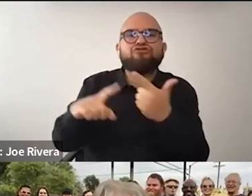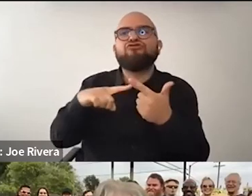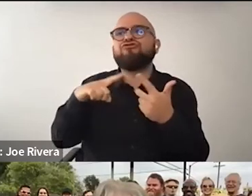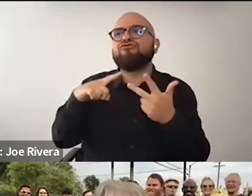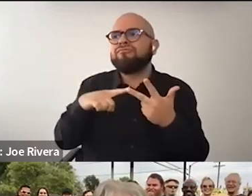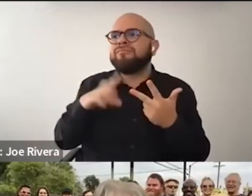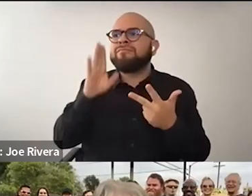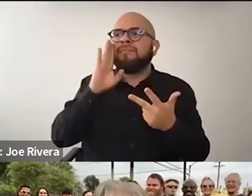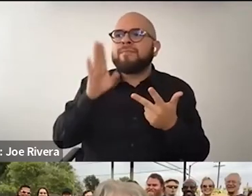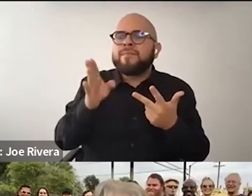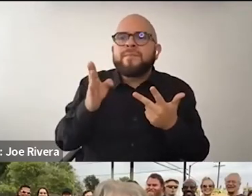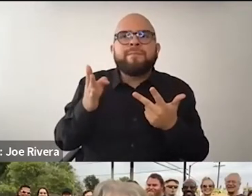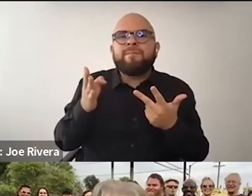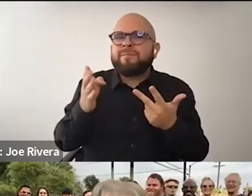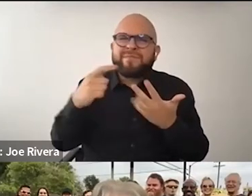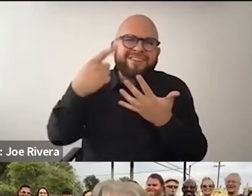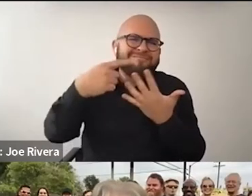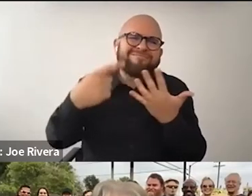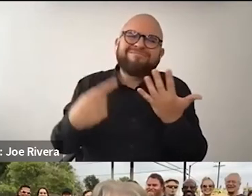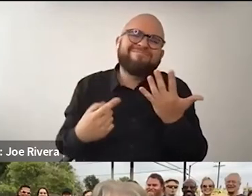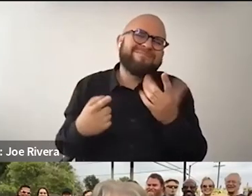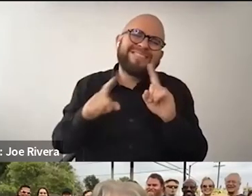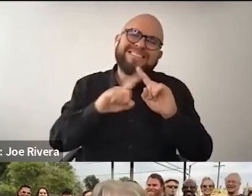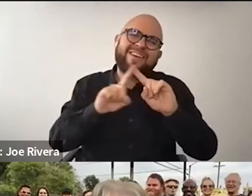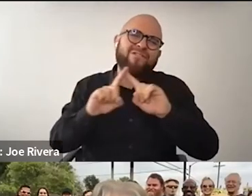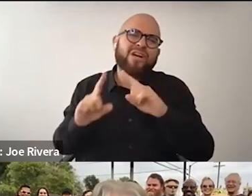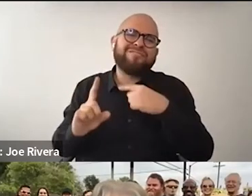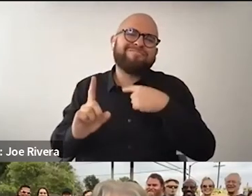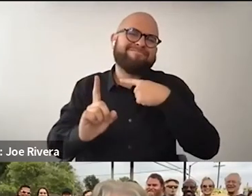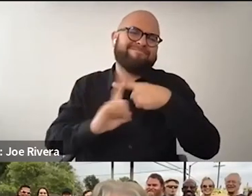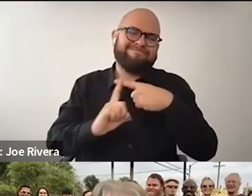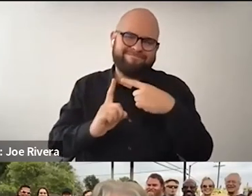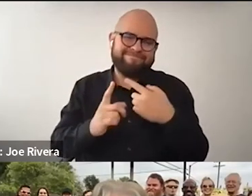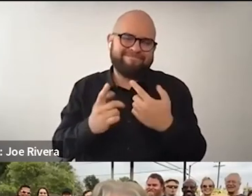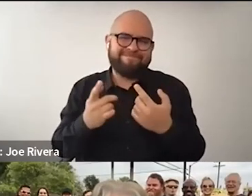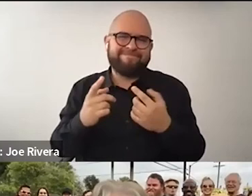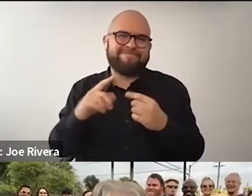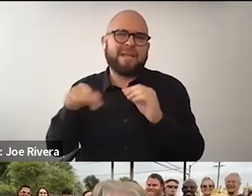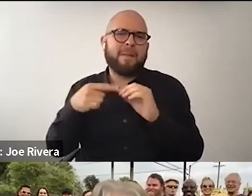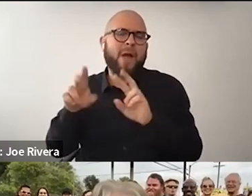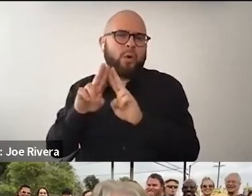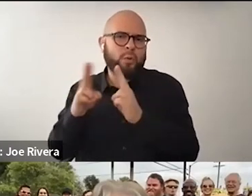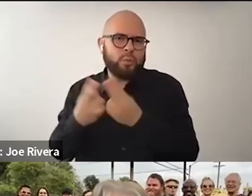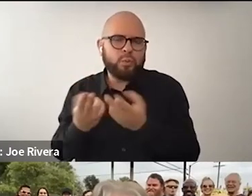joining a union, aside from the pension and health benefits.